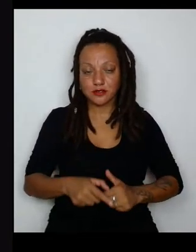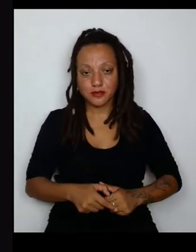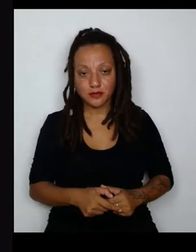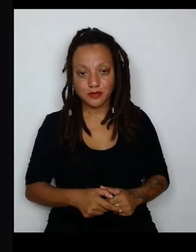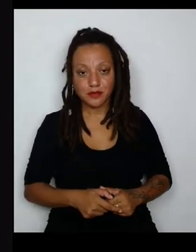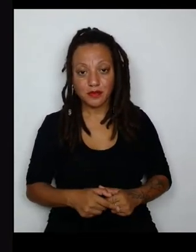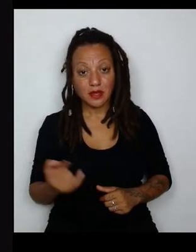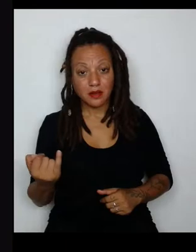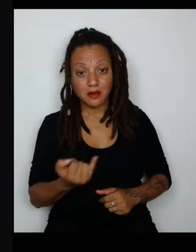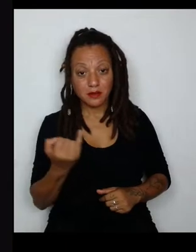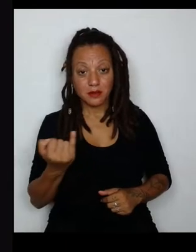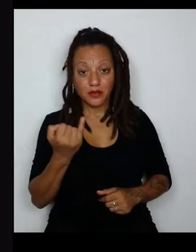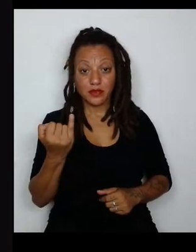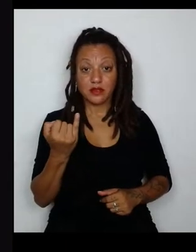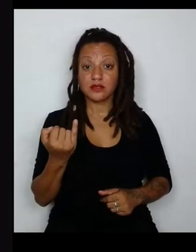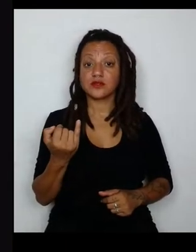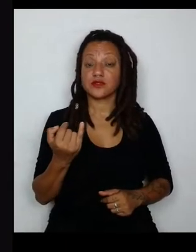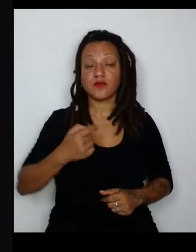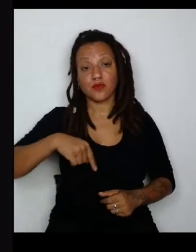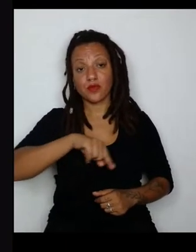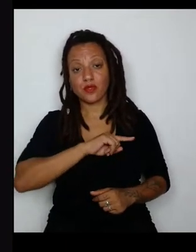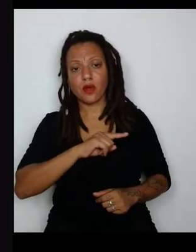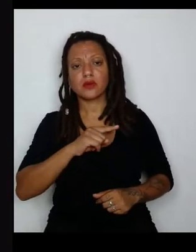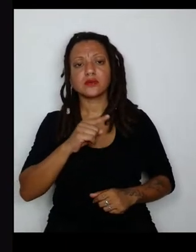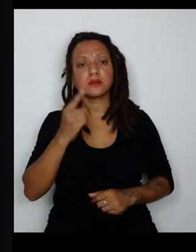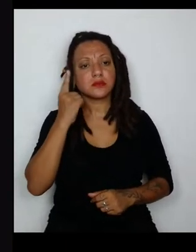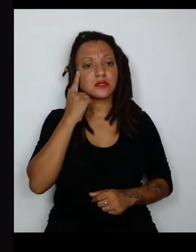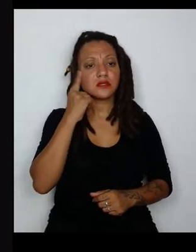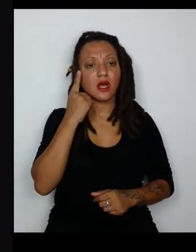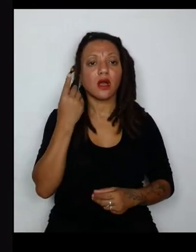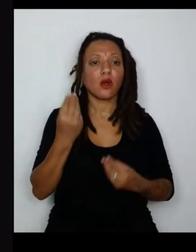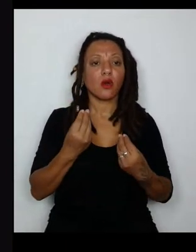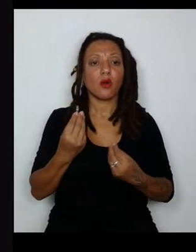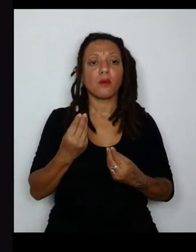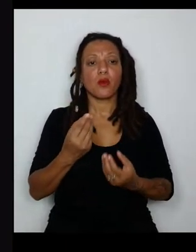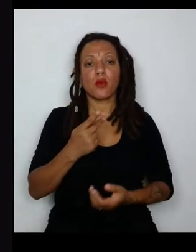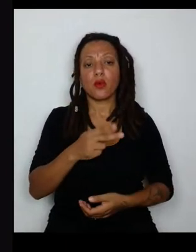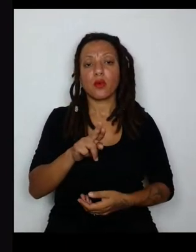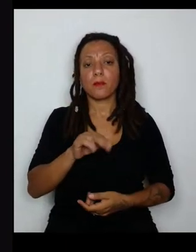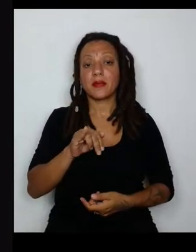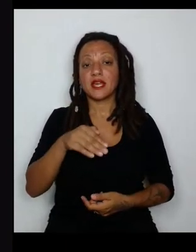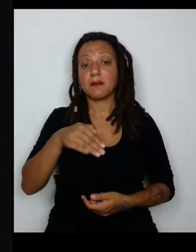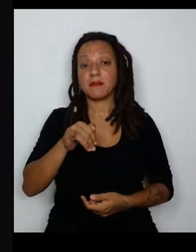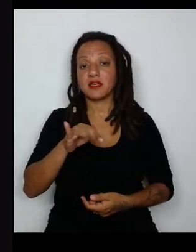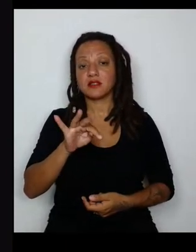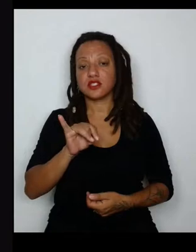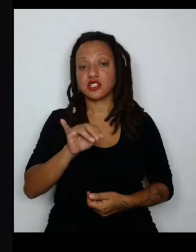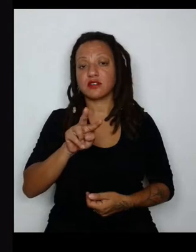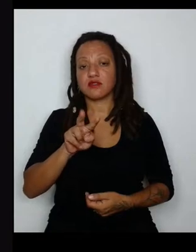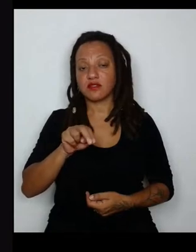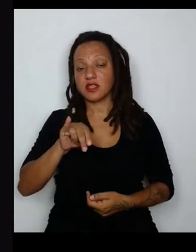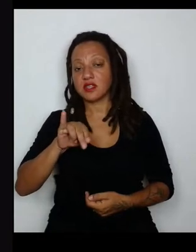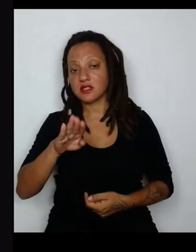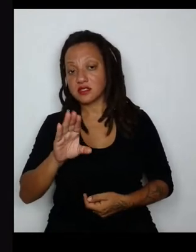primitivism and exoticism that gogan's art and writings purvey insofar as